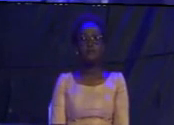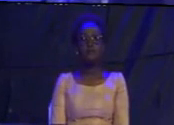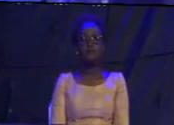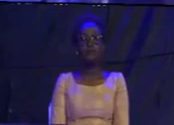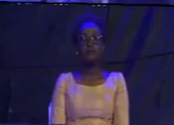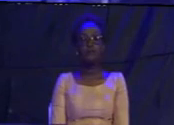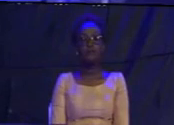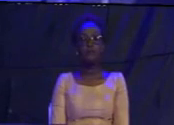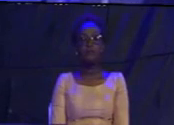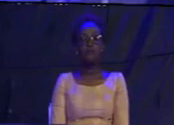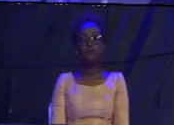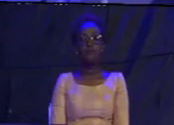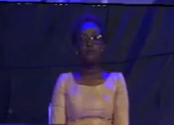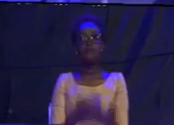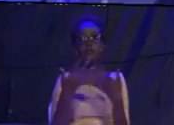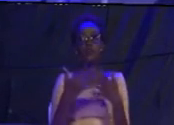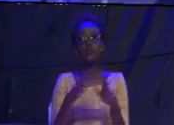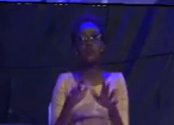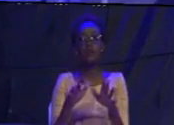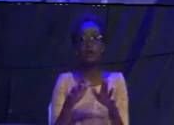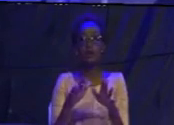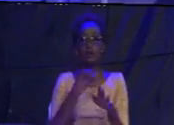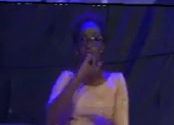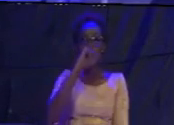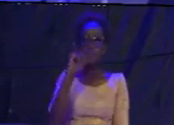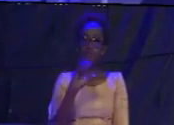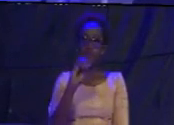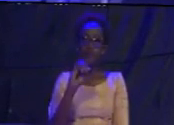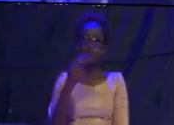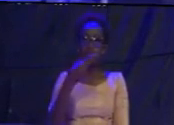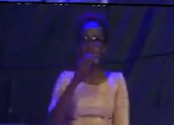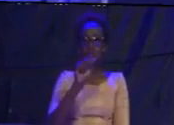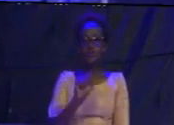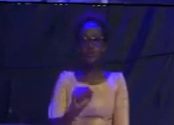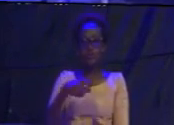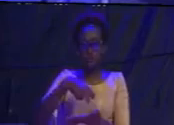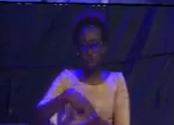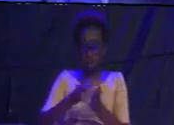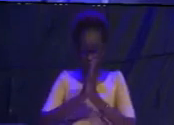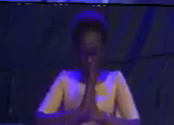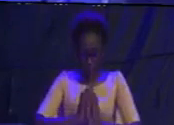to inquire from the witch doctors. And Joshua bowed down and